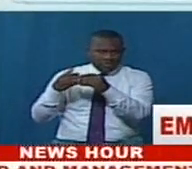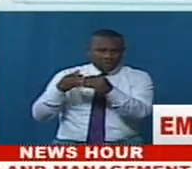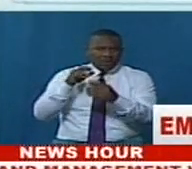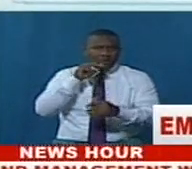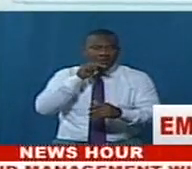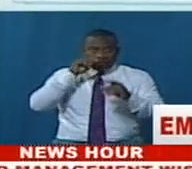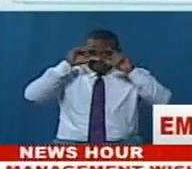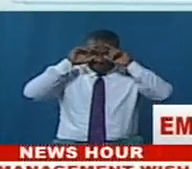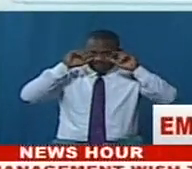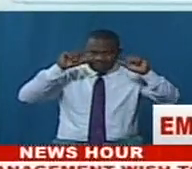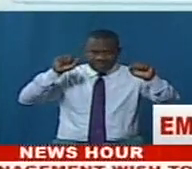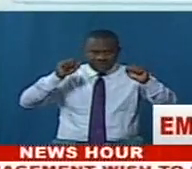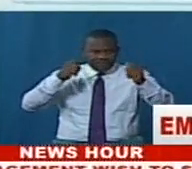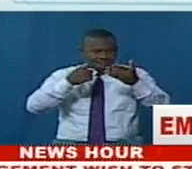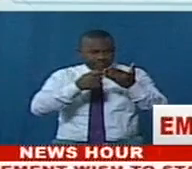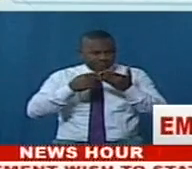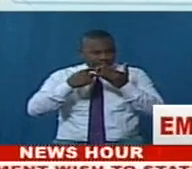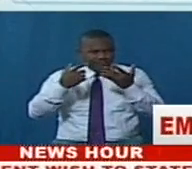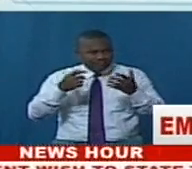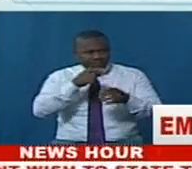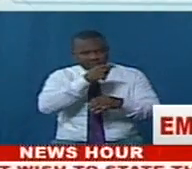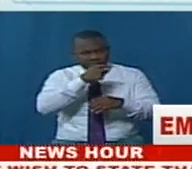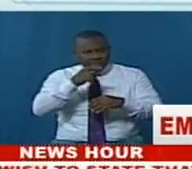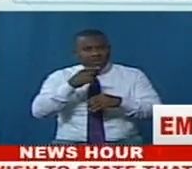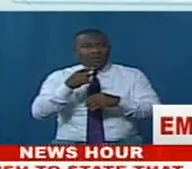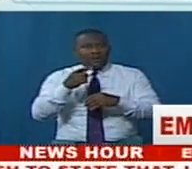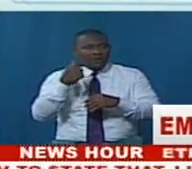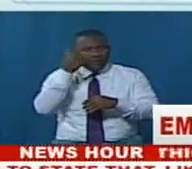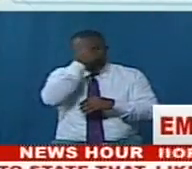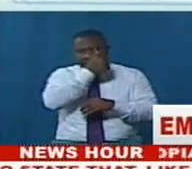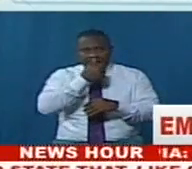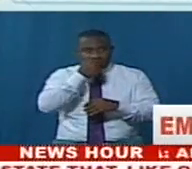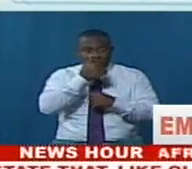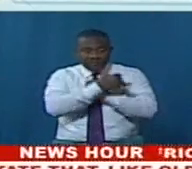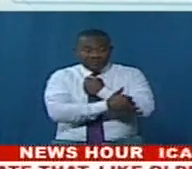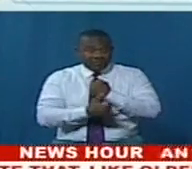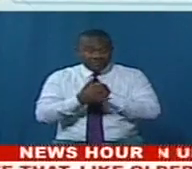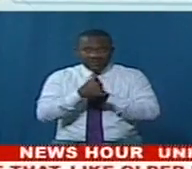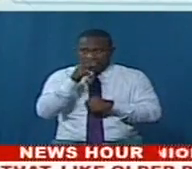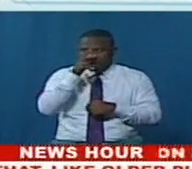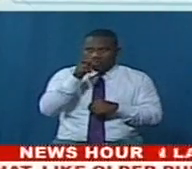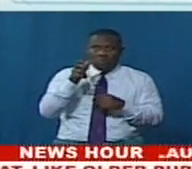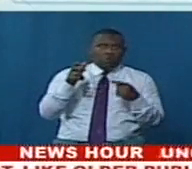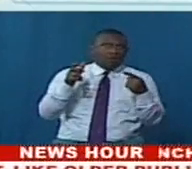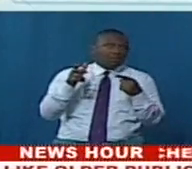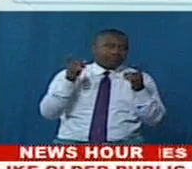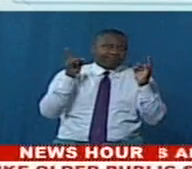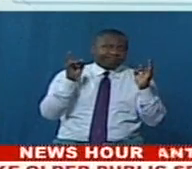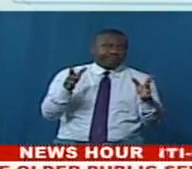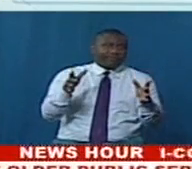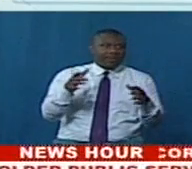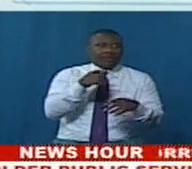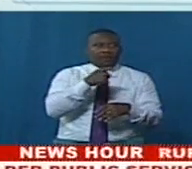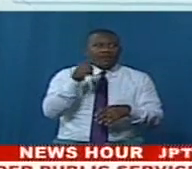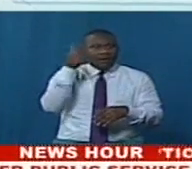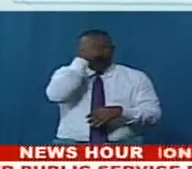Buhari to spearhead the looting of coffers of African countries by politicians. Corruption has been identified as the leading cause of underdevelopment and